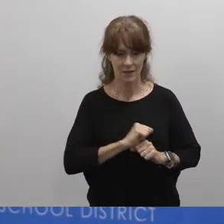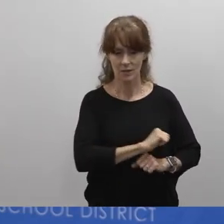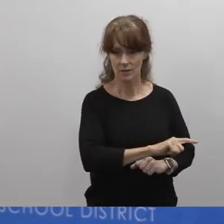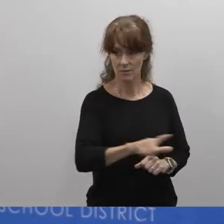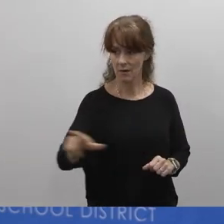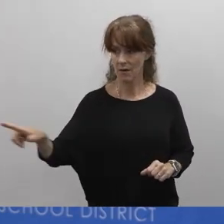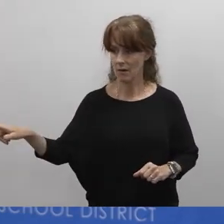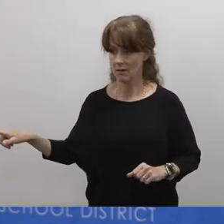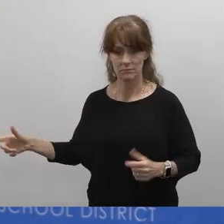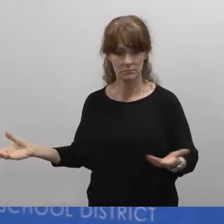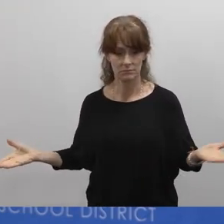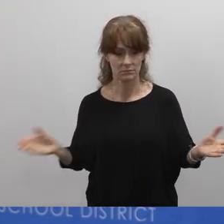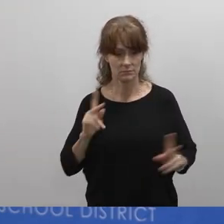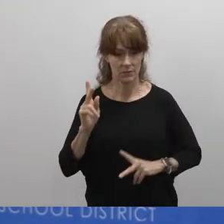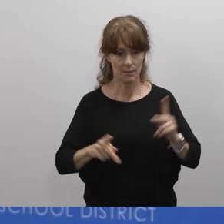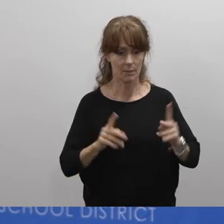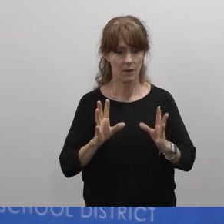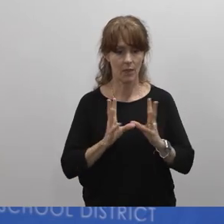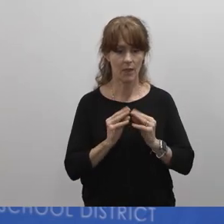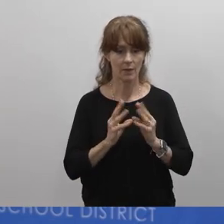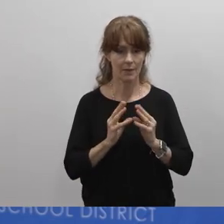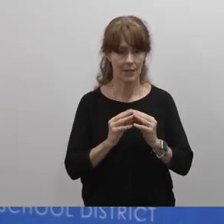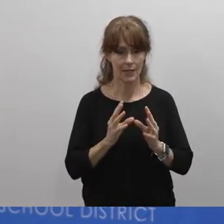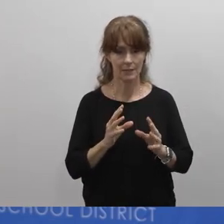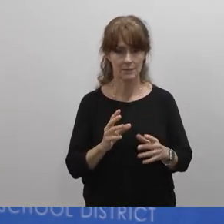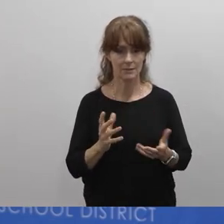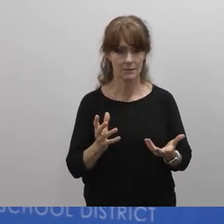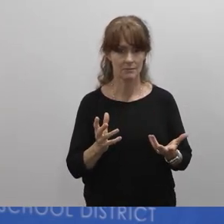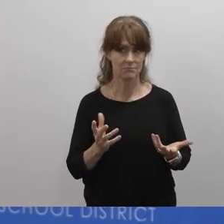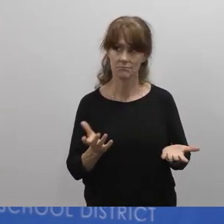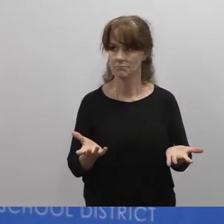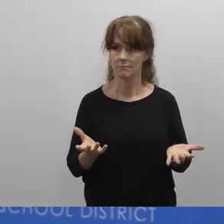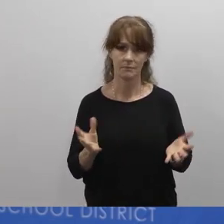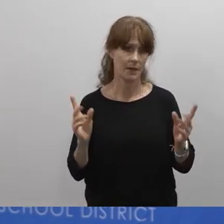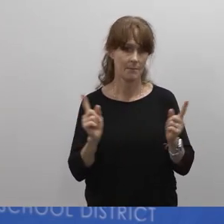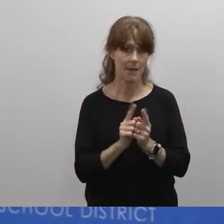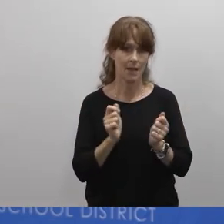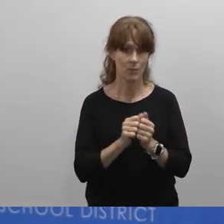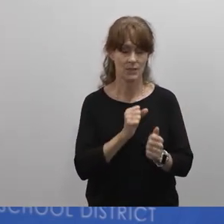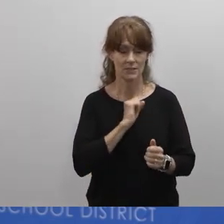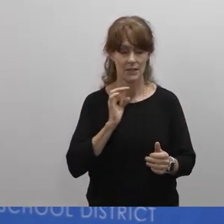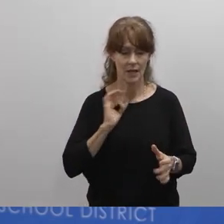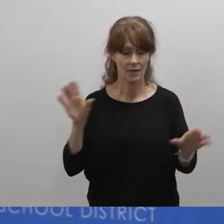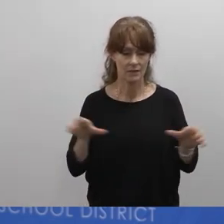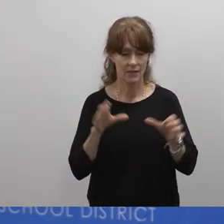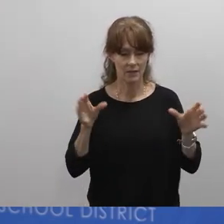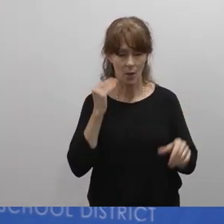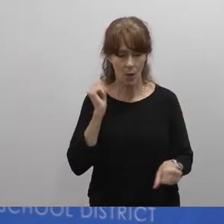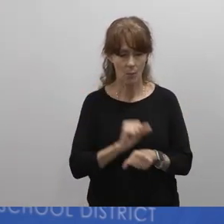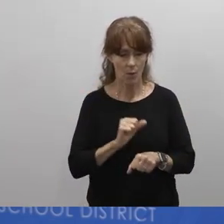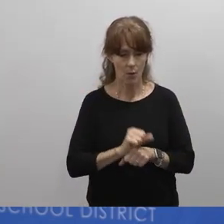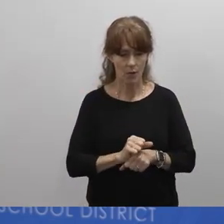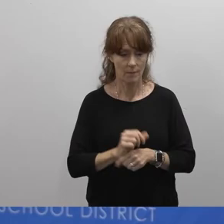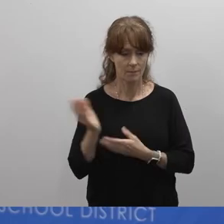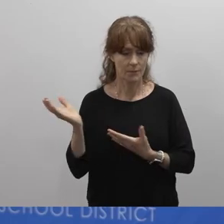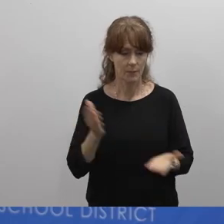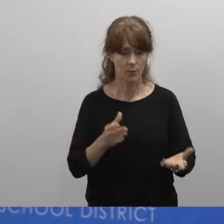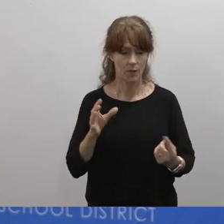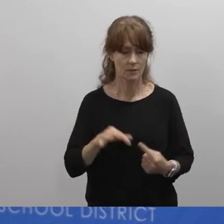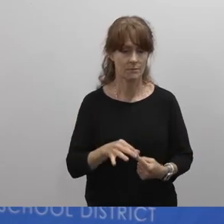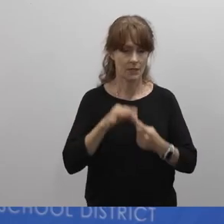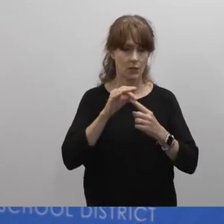also engage the folks that are on those committees that have presumably met with staff, mm-hmm. done their homework, and bring